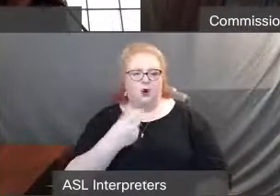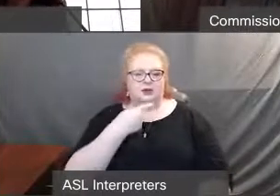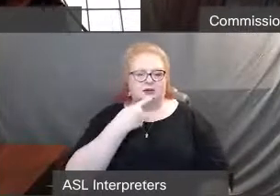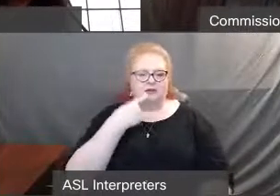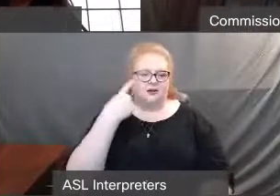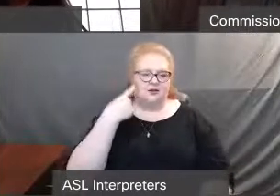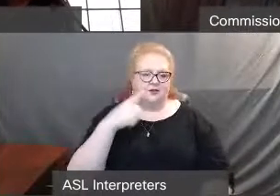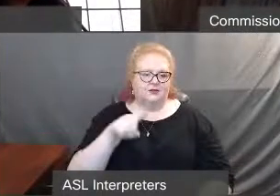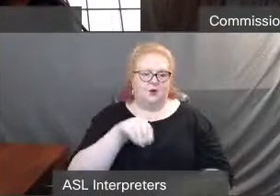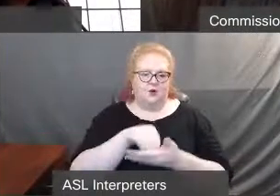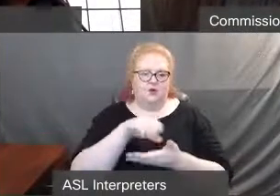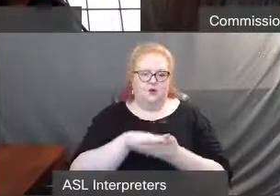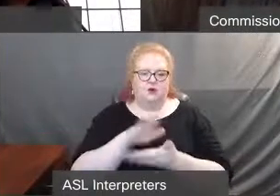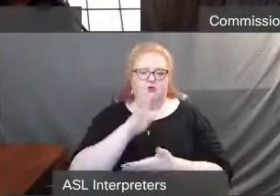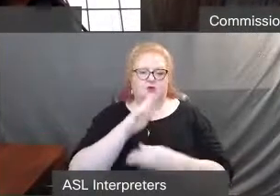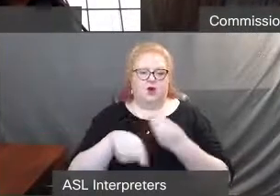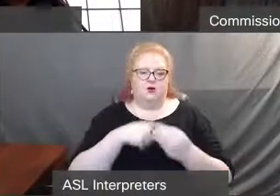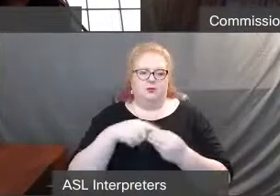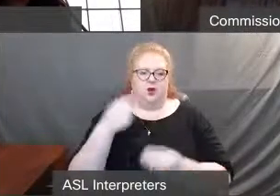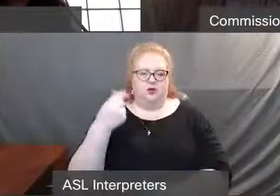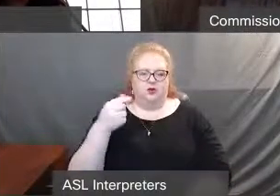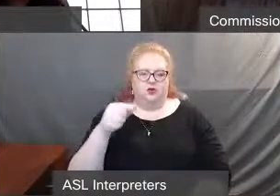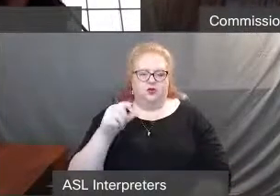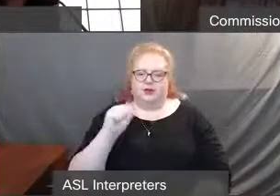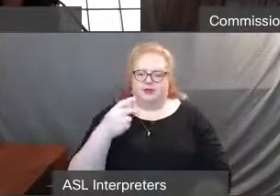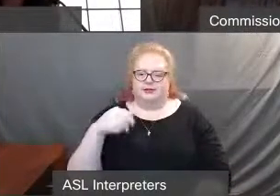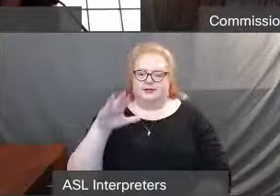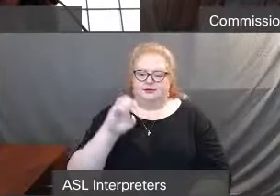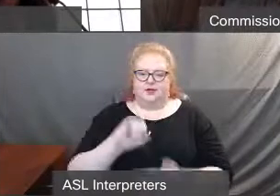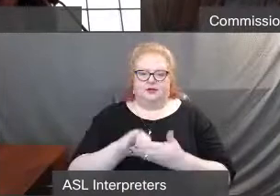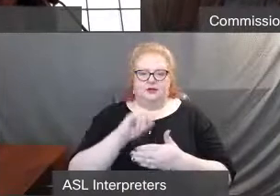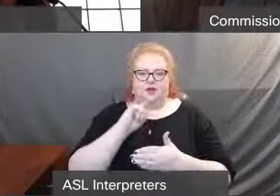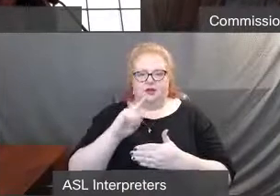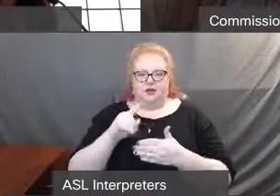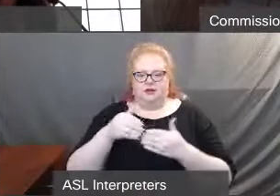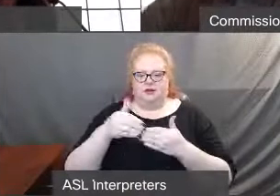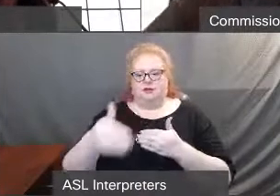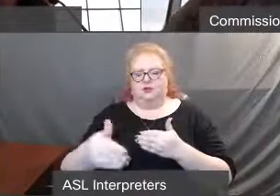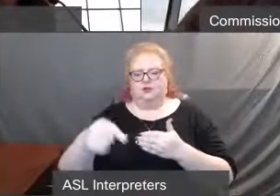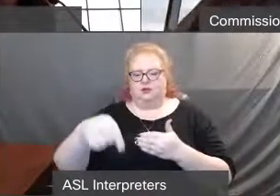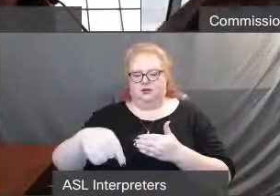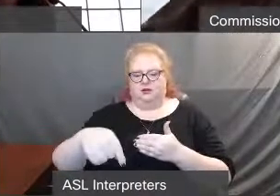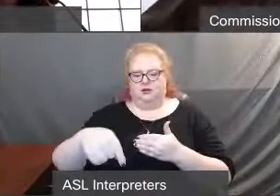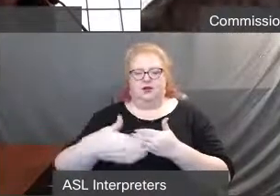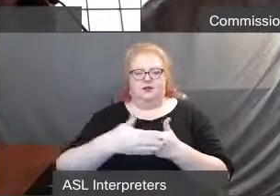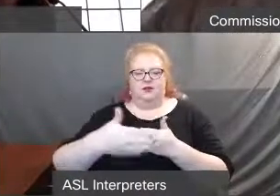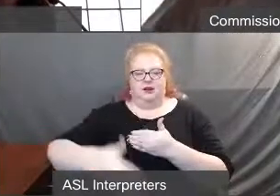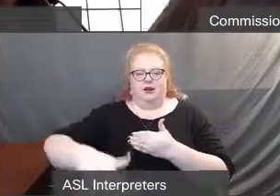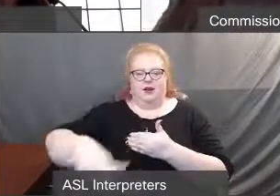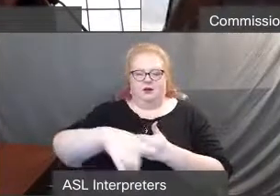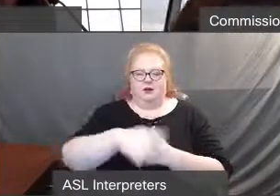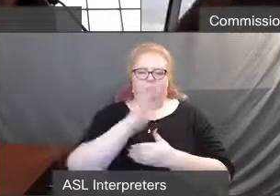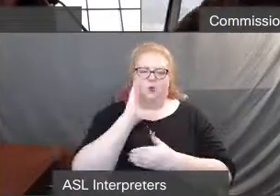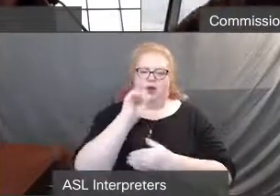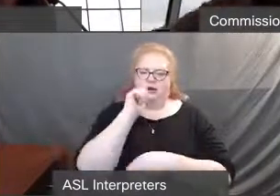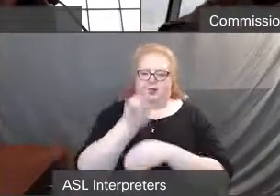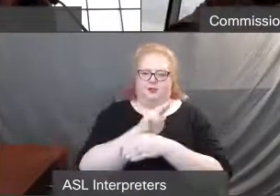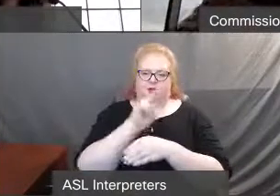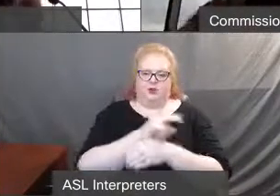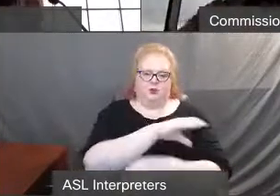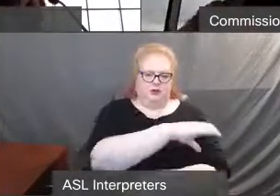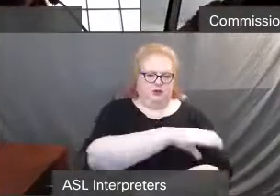You talked about your green space that backs up to the neighbors, Yes, sir. and you said that you will not use that